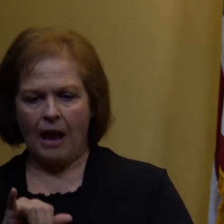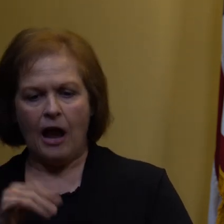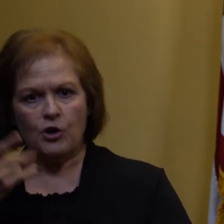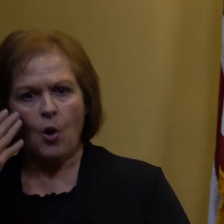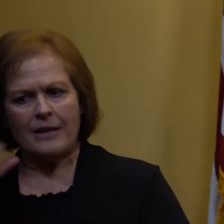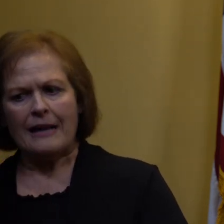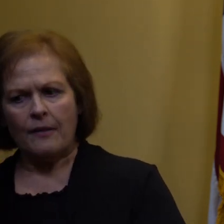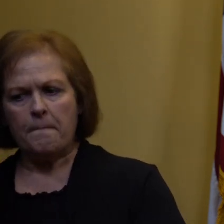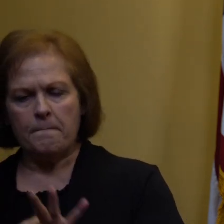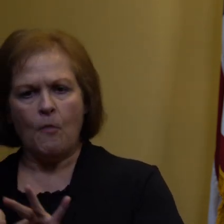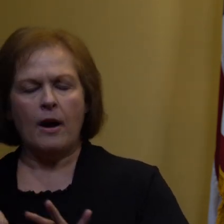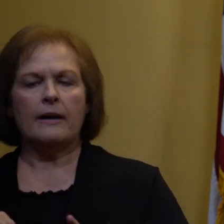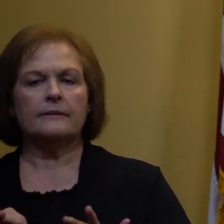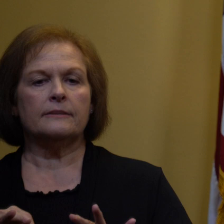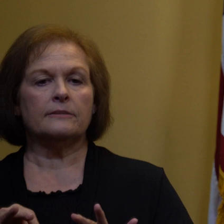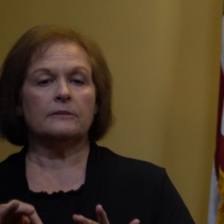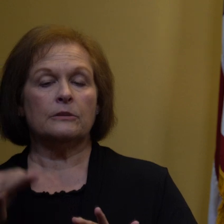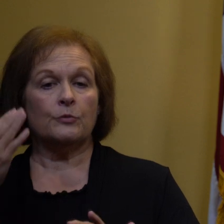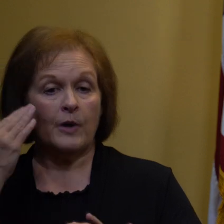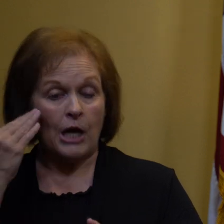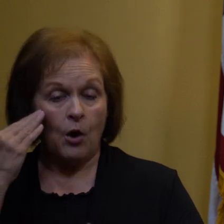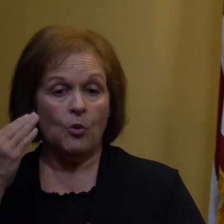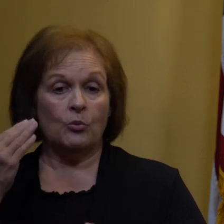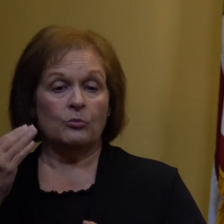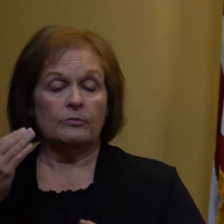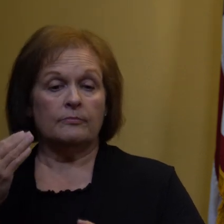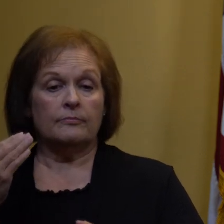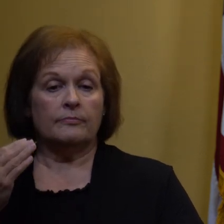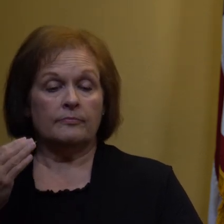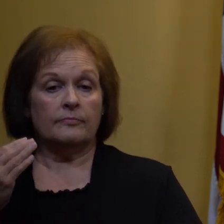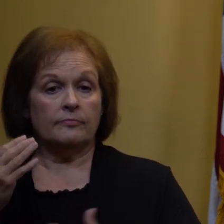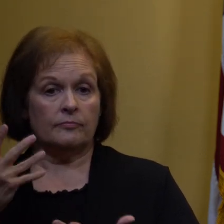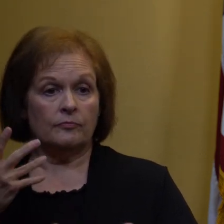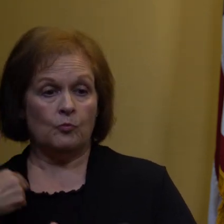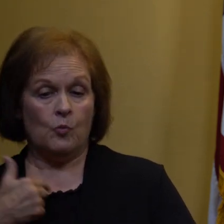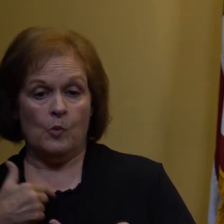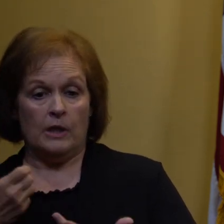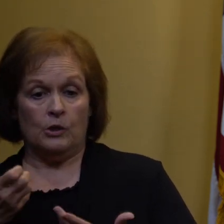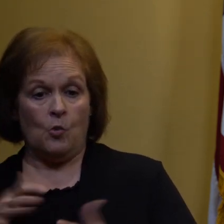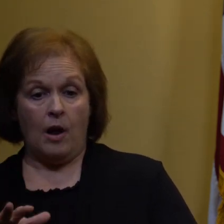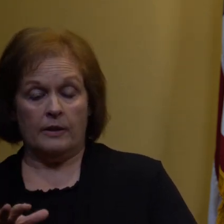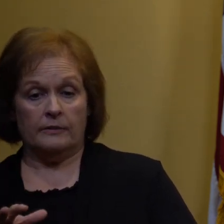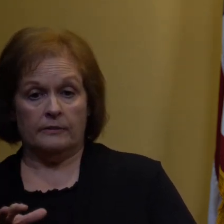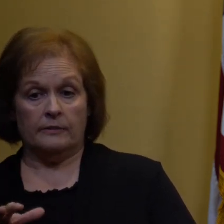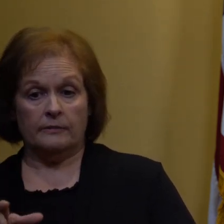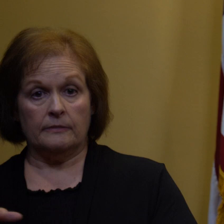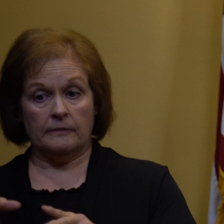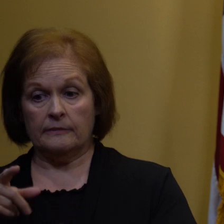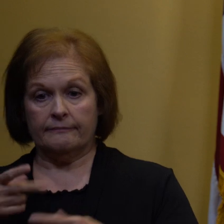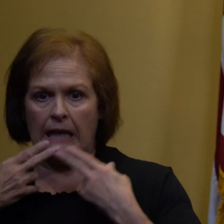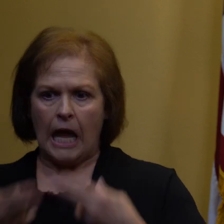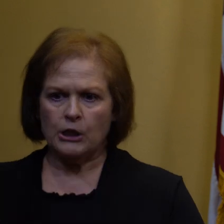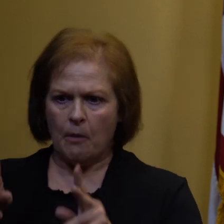know that they're important. Right? We know in terms of definitely don't want an innocent